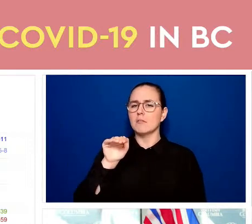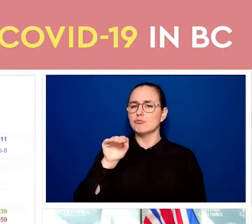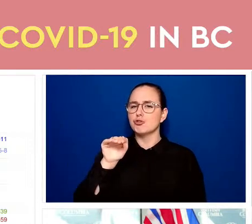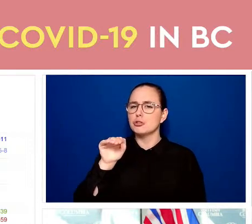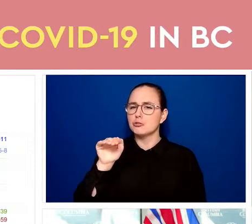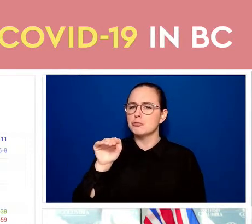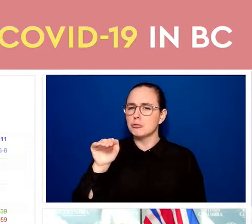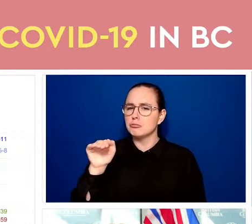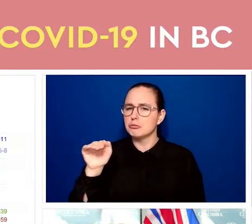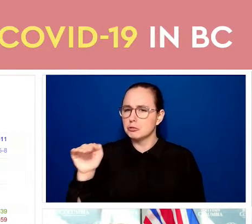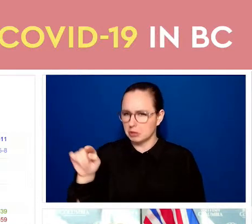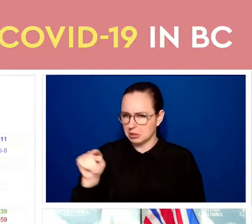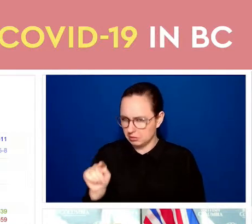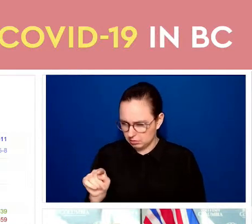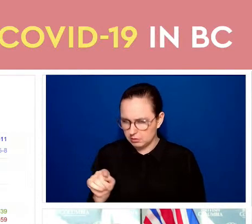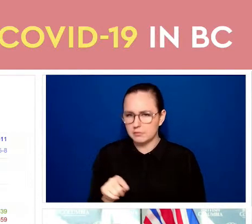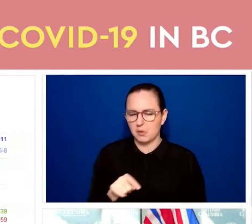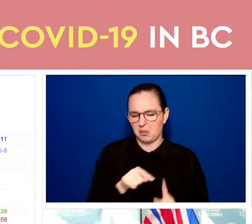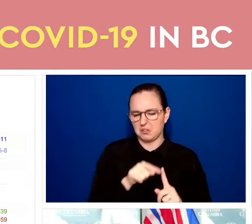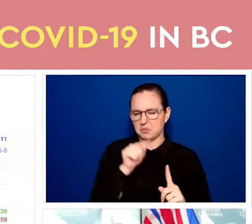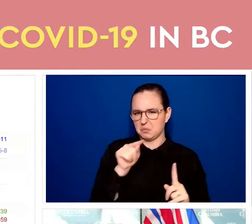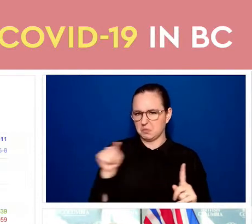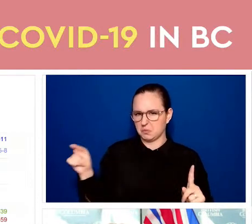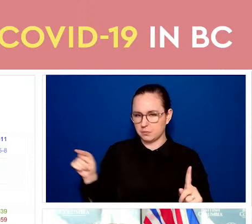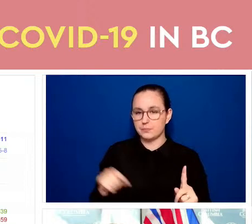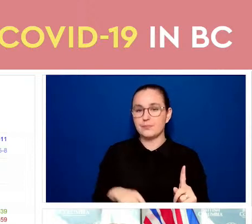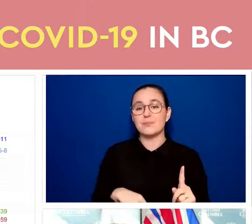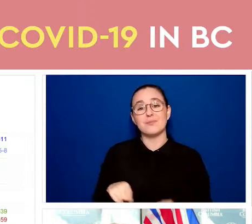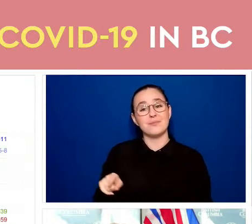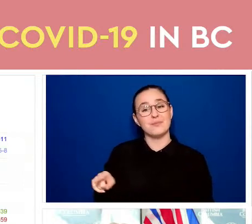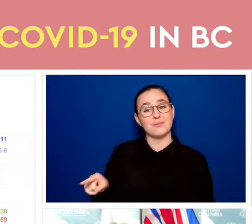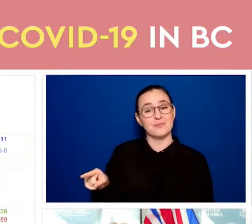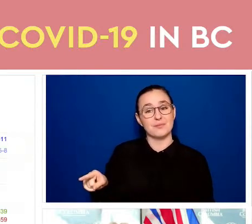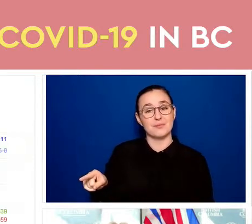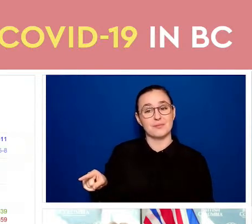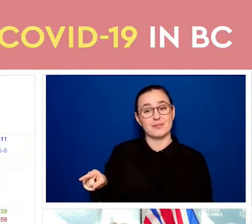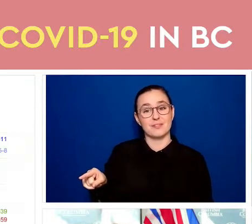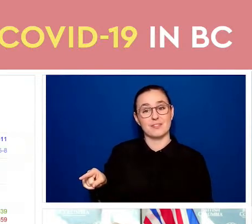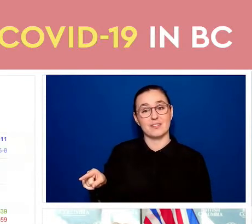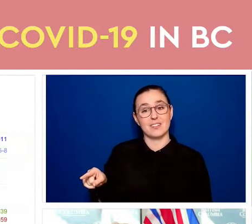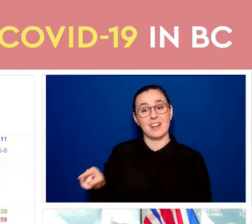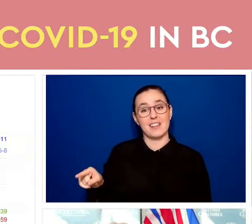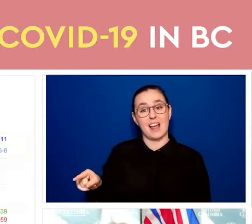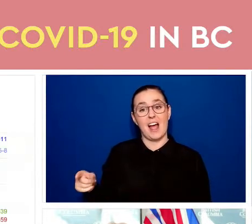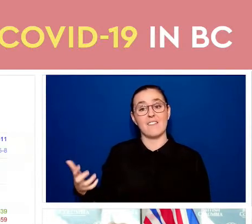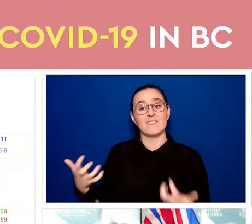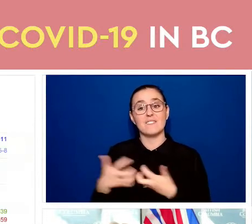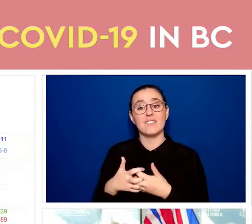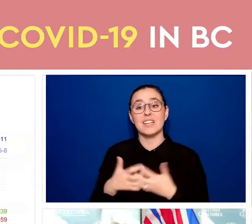this reflects, of course, the regions of where we're seeing transmission. So we need to